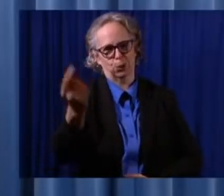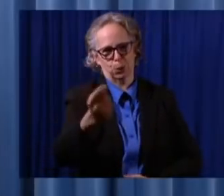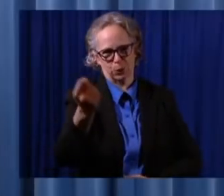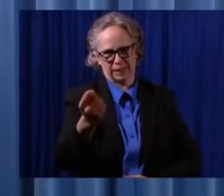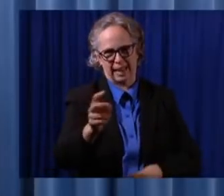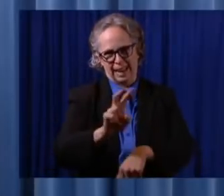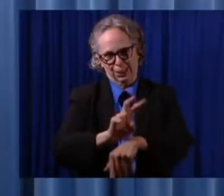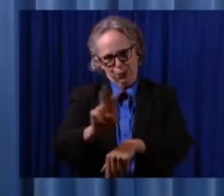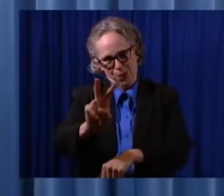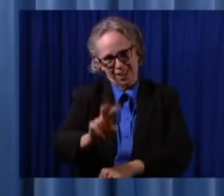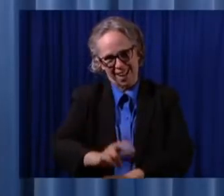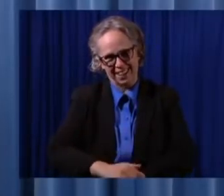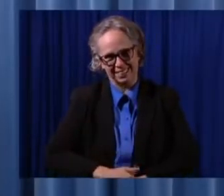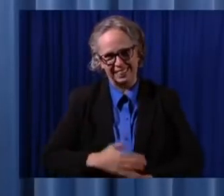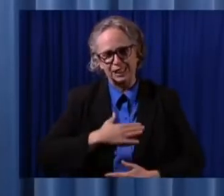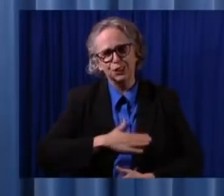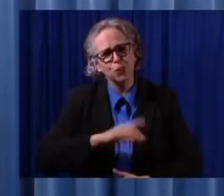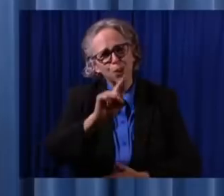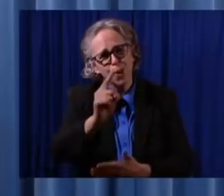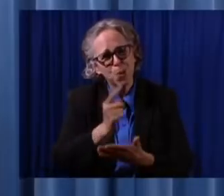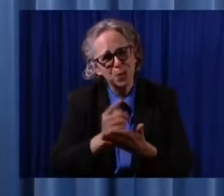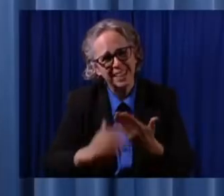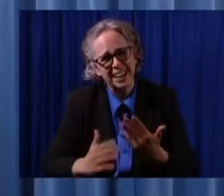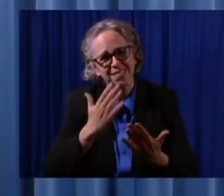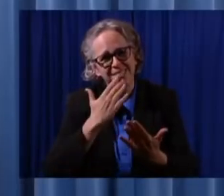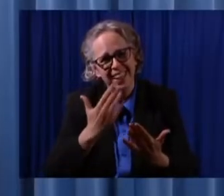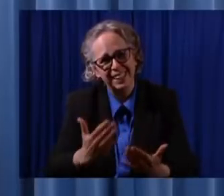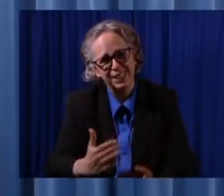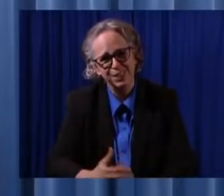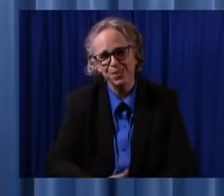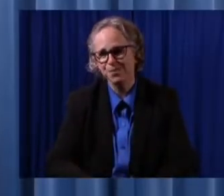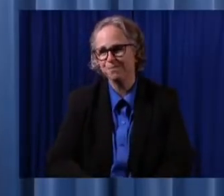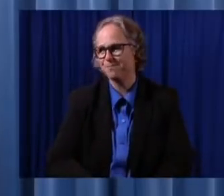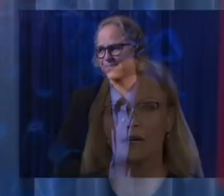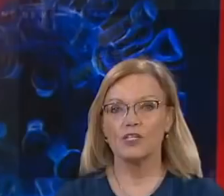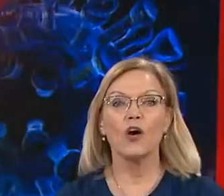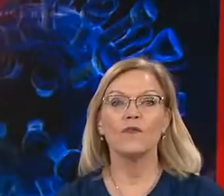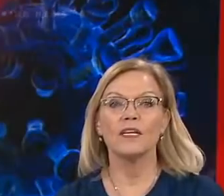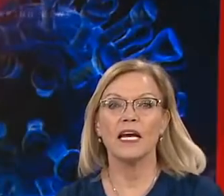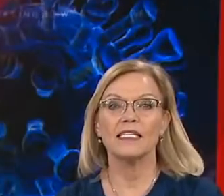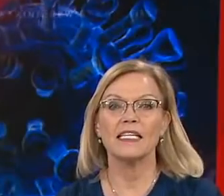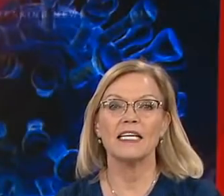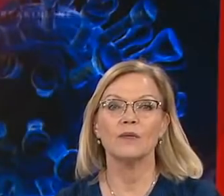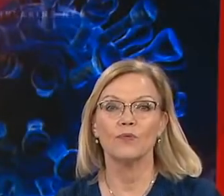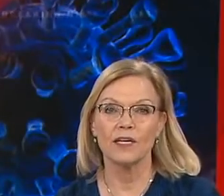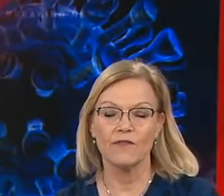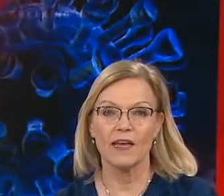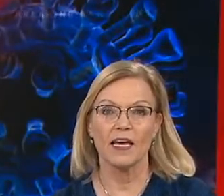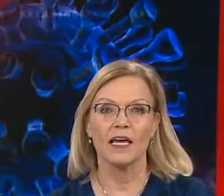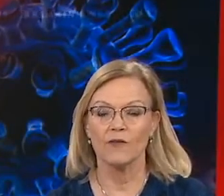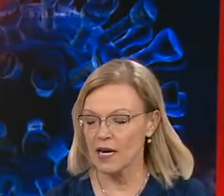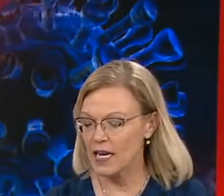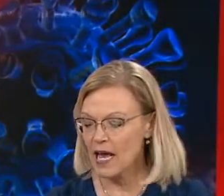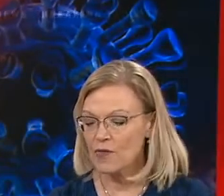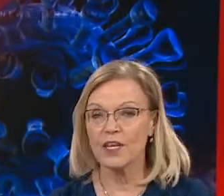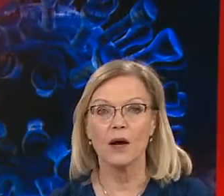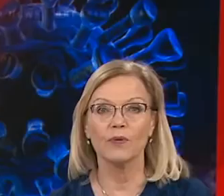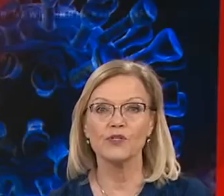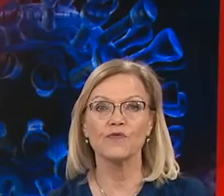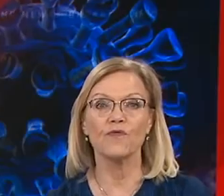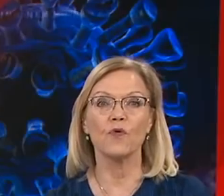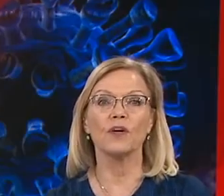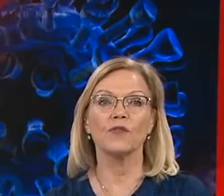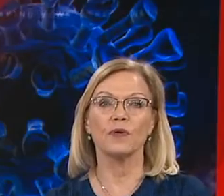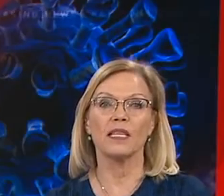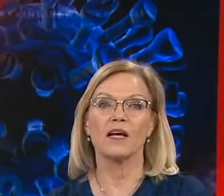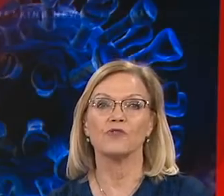has a good weekend. Thank you. You've been listening to Governor Mike DeWine's COVID-19 briefing. Right now, the